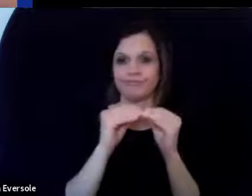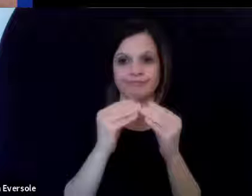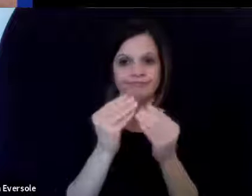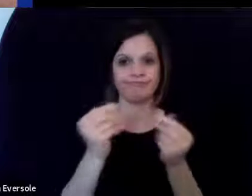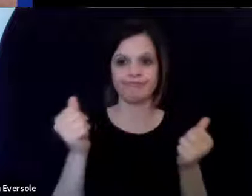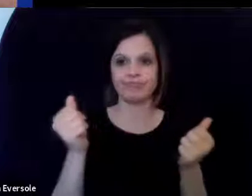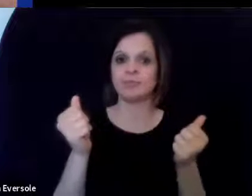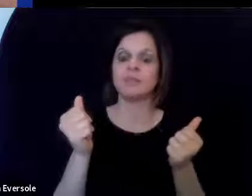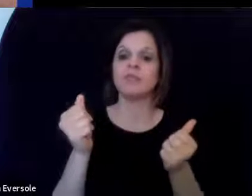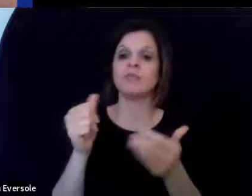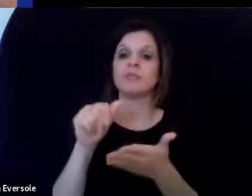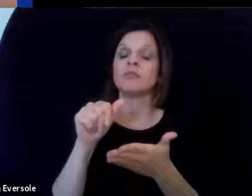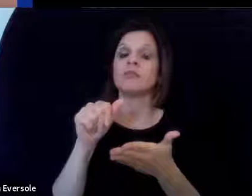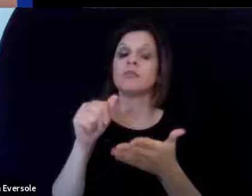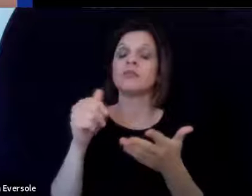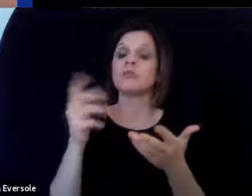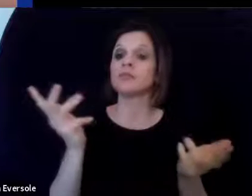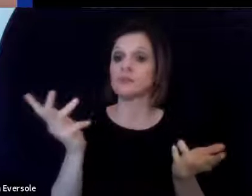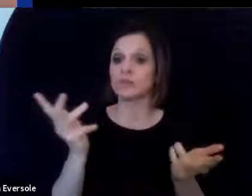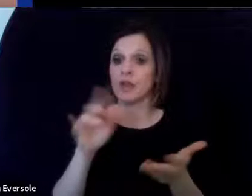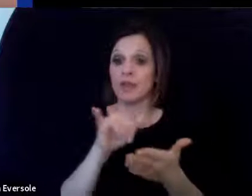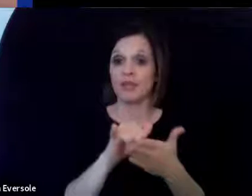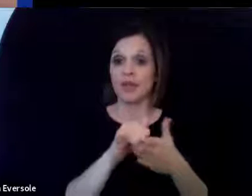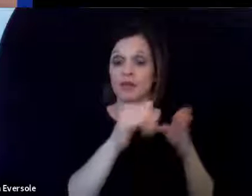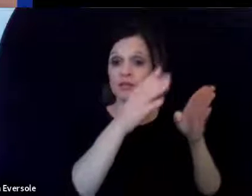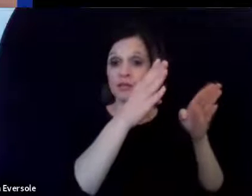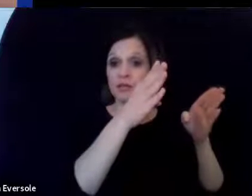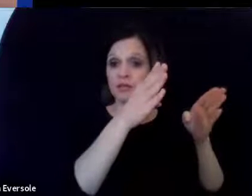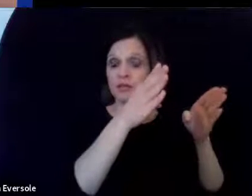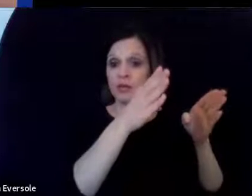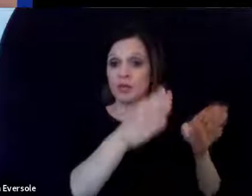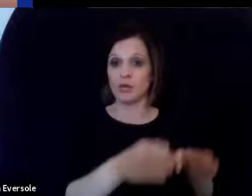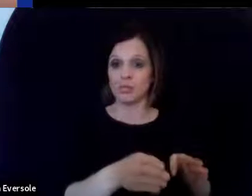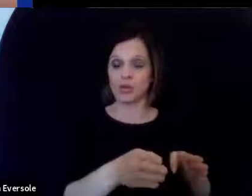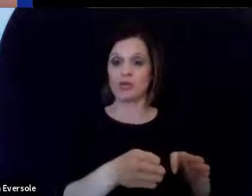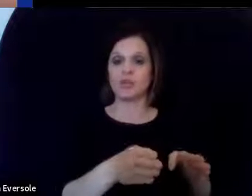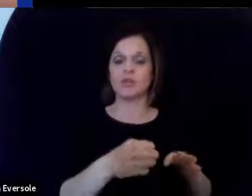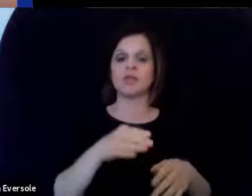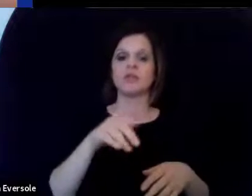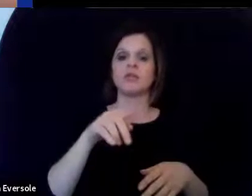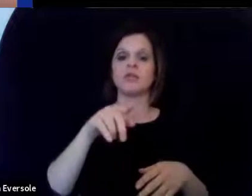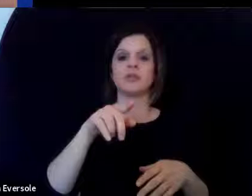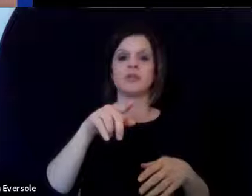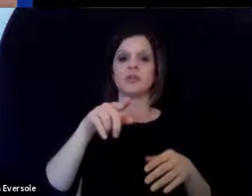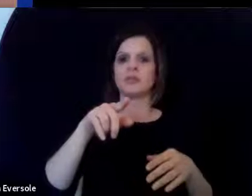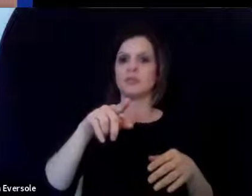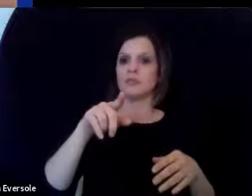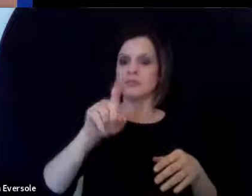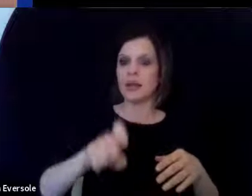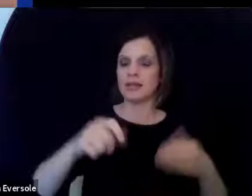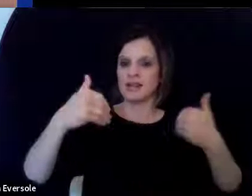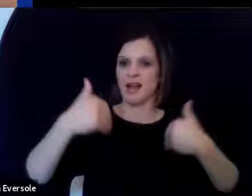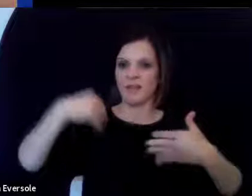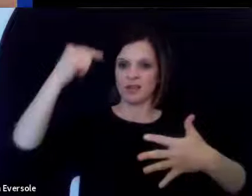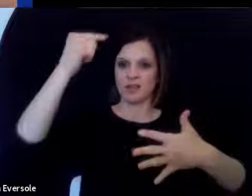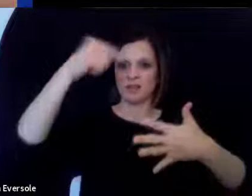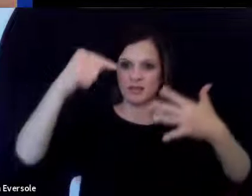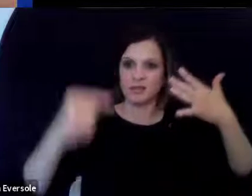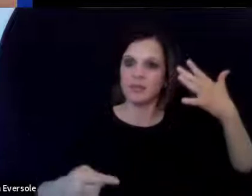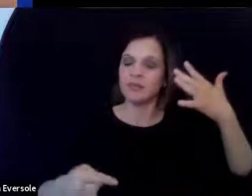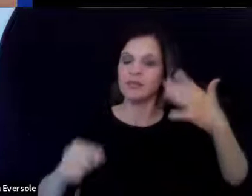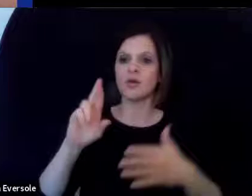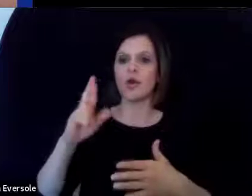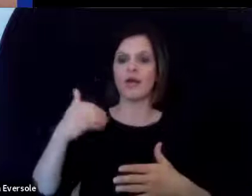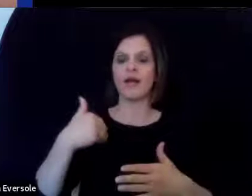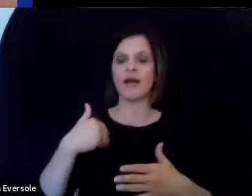that an individual must display characteristics or impairment in